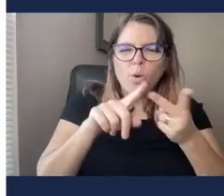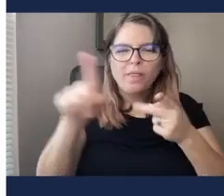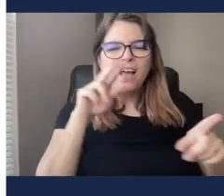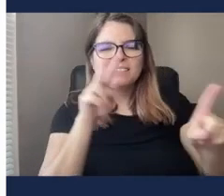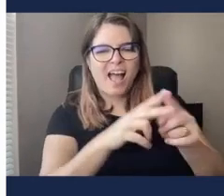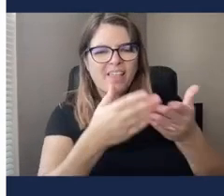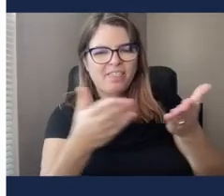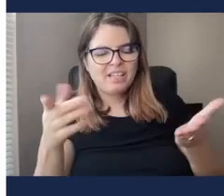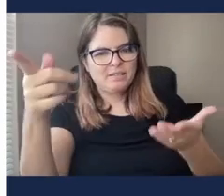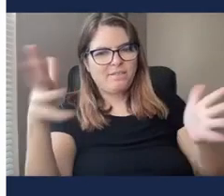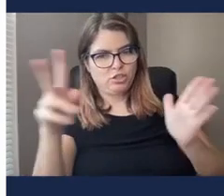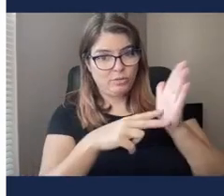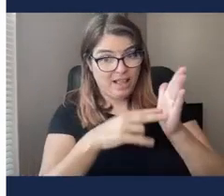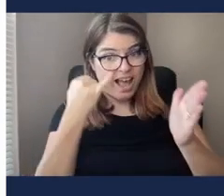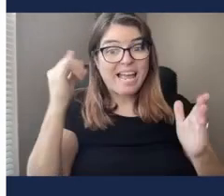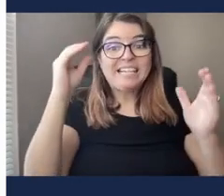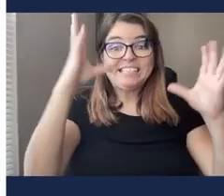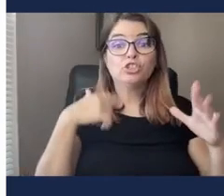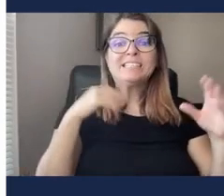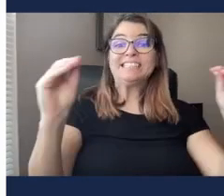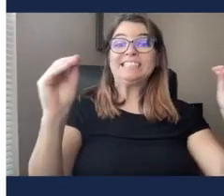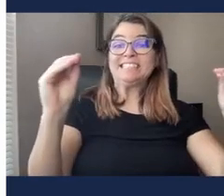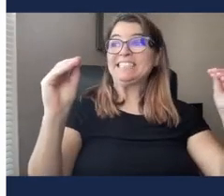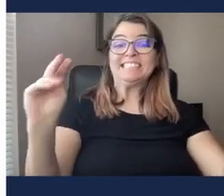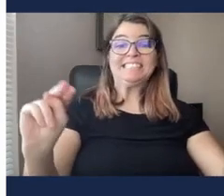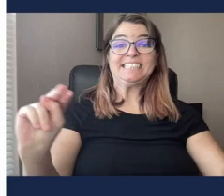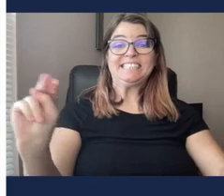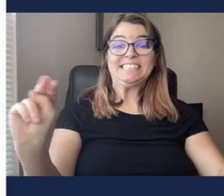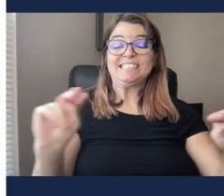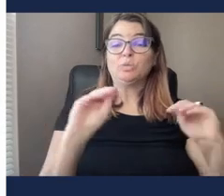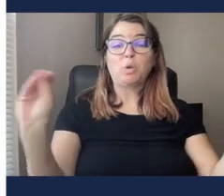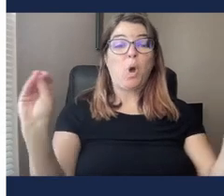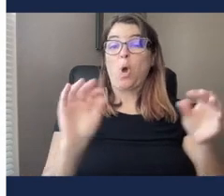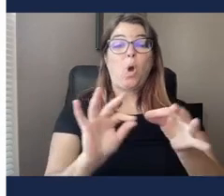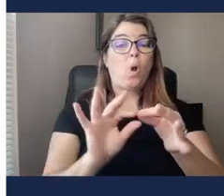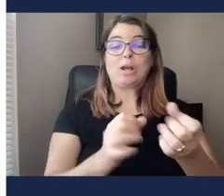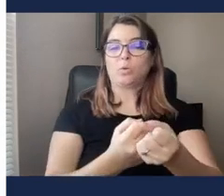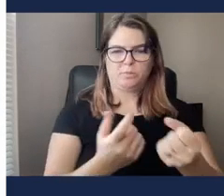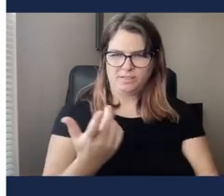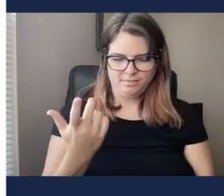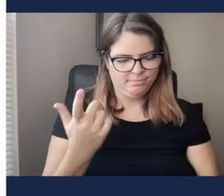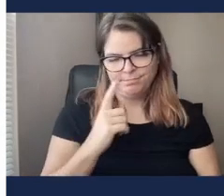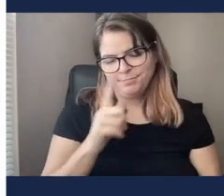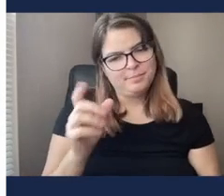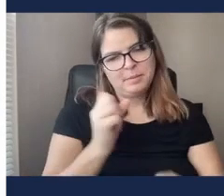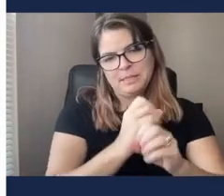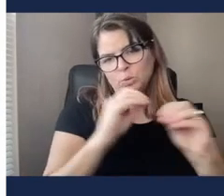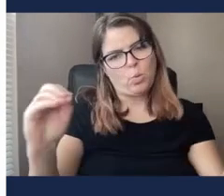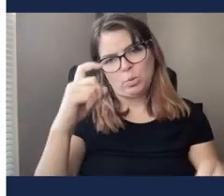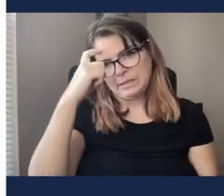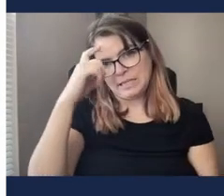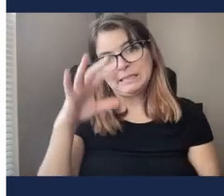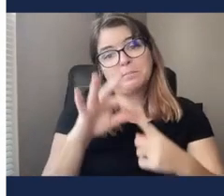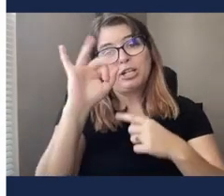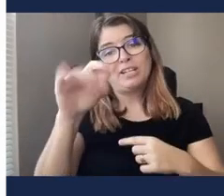And the idea that teachers should be able to teach these things objectively and without endorsement is nonsensical, especially if you think about an upper